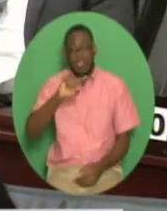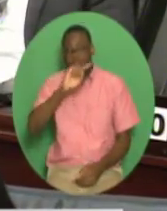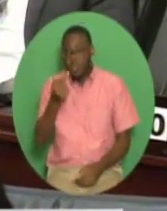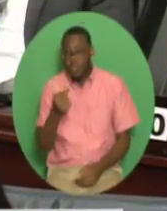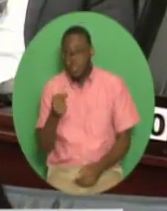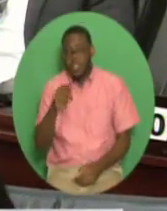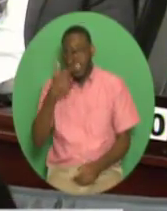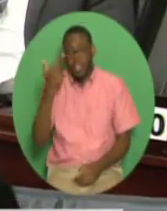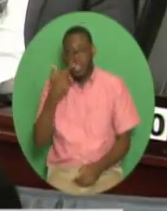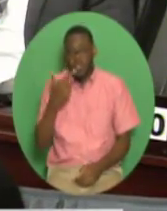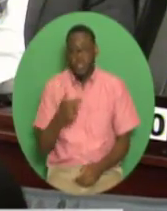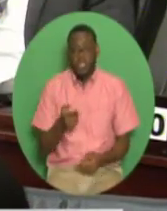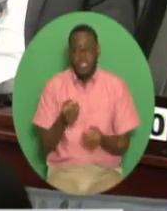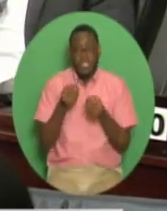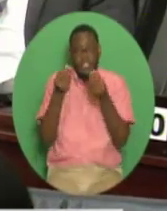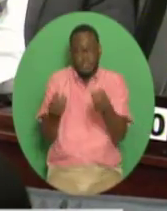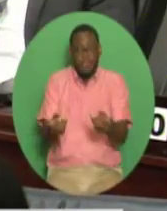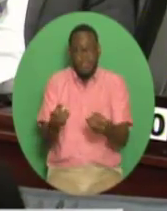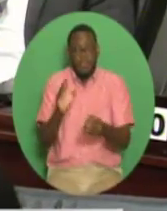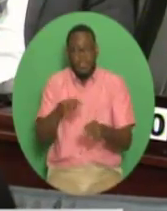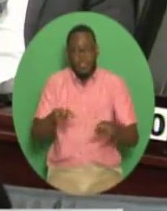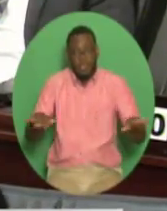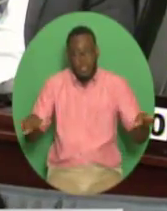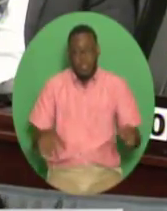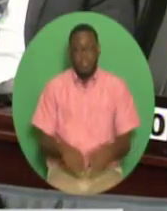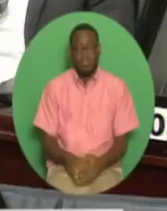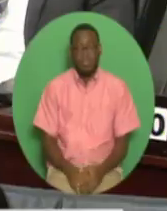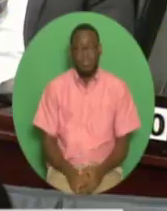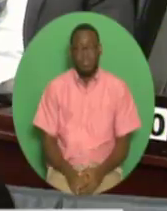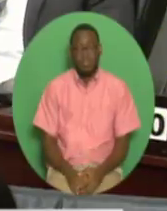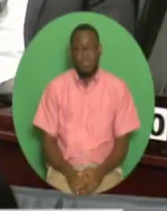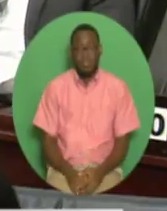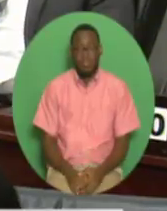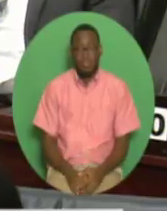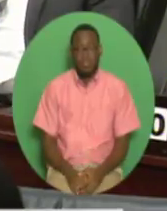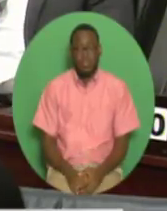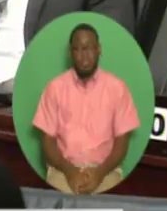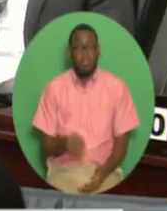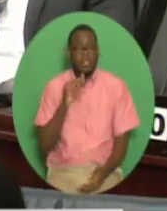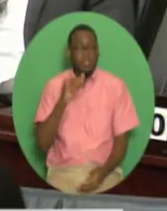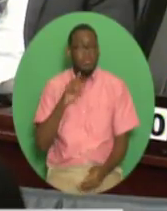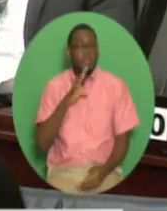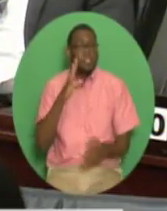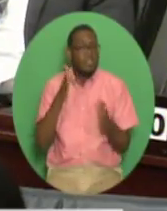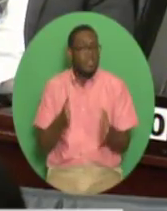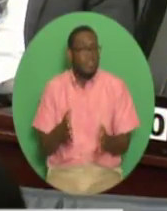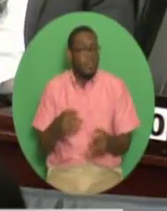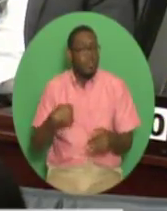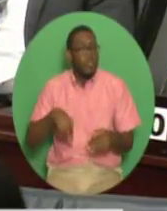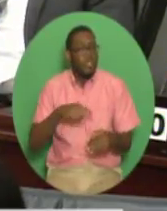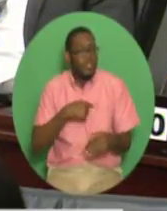are also served. Madam Speaker, efforts have been made